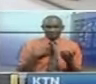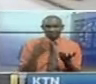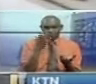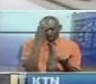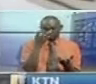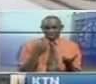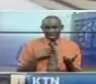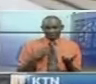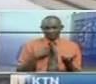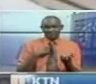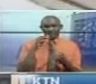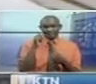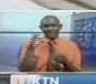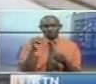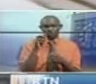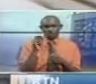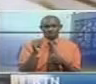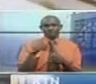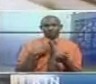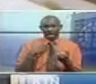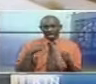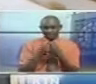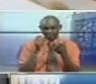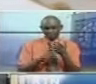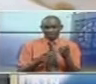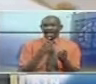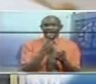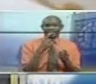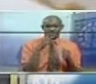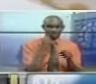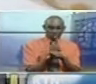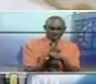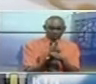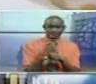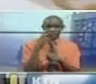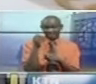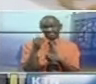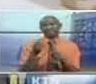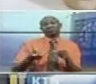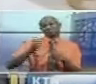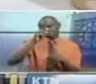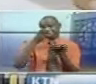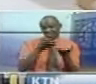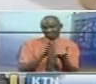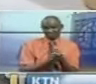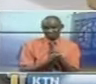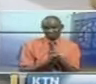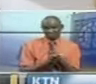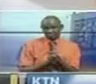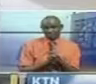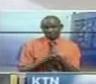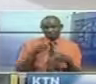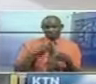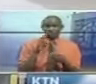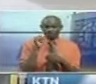the lifting of Murban crude oil, which increased from 112 to 112 and 20 cents and of